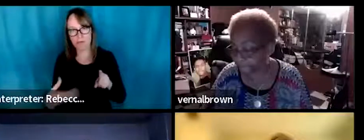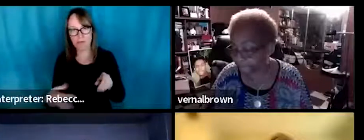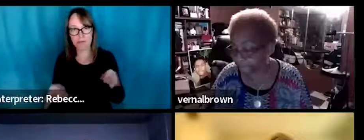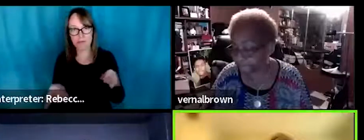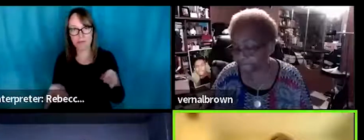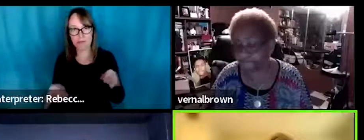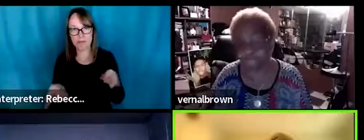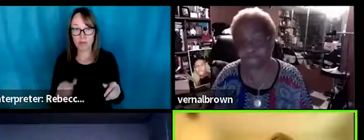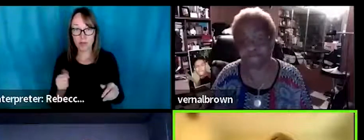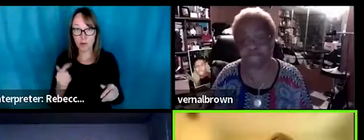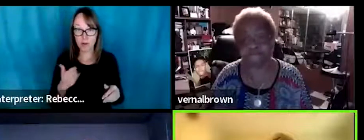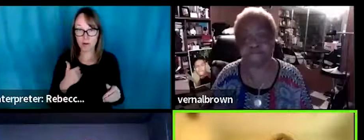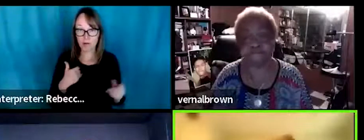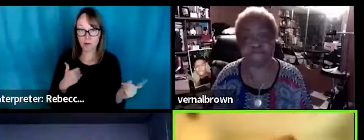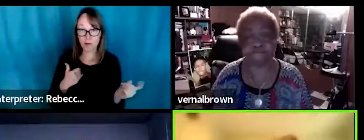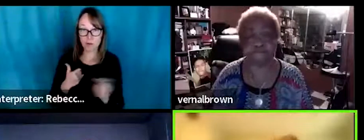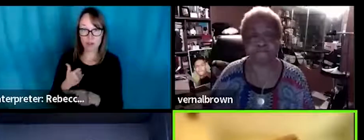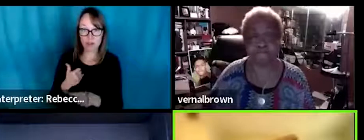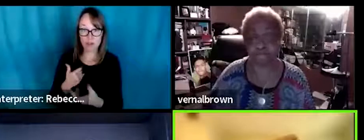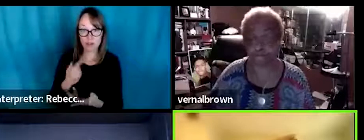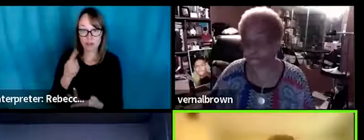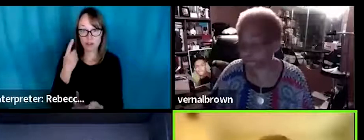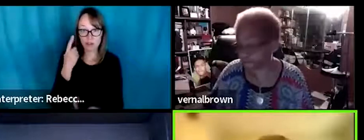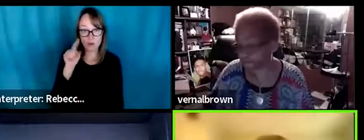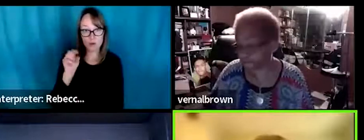Any questions for Tom?